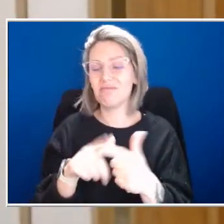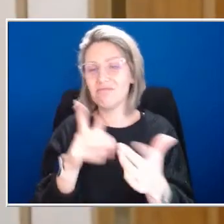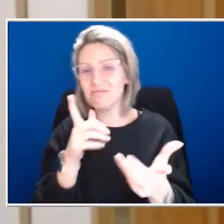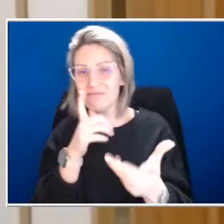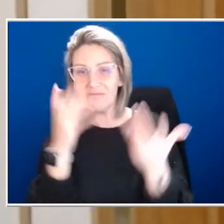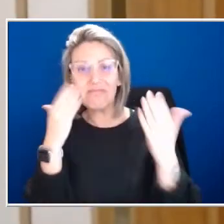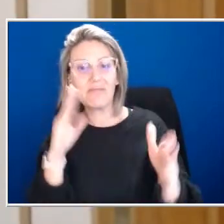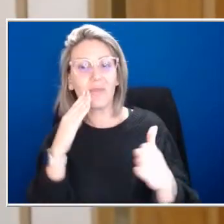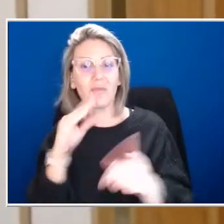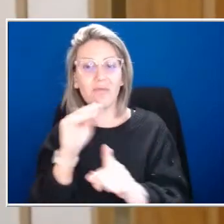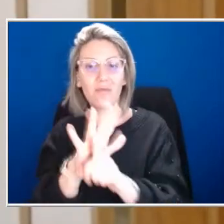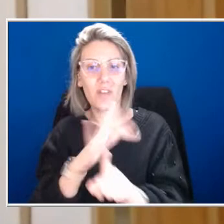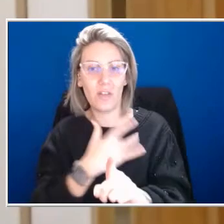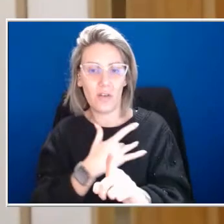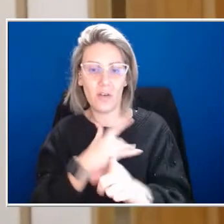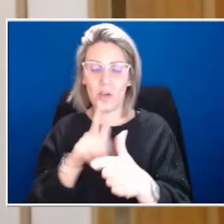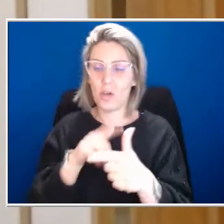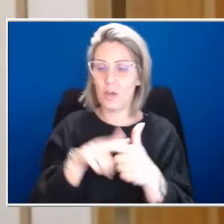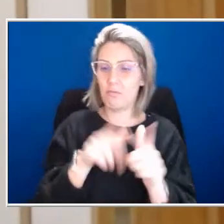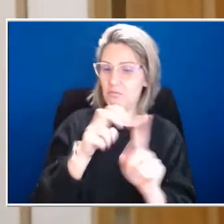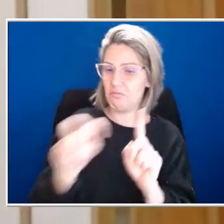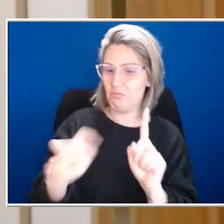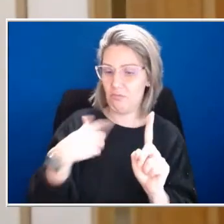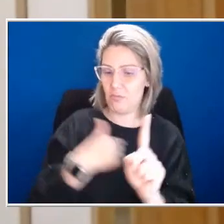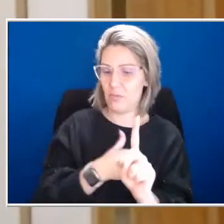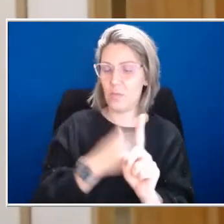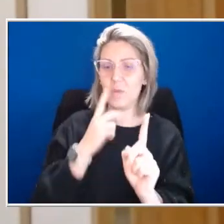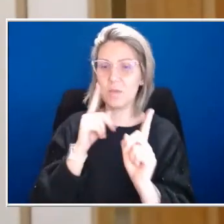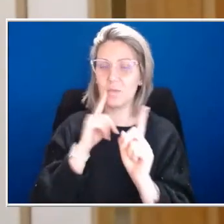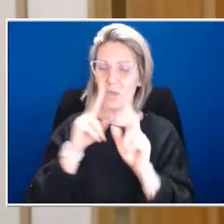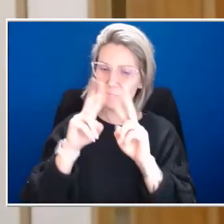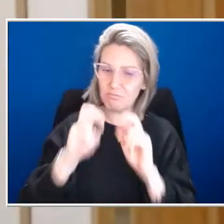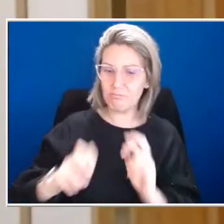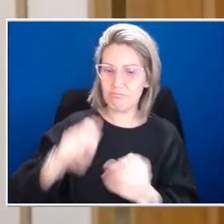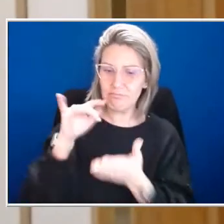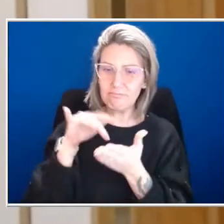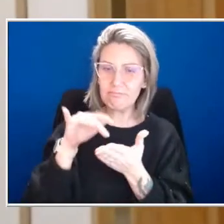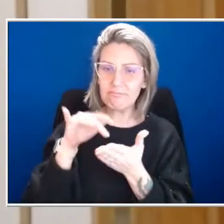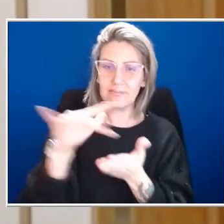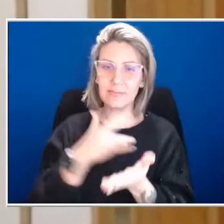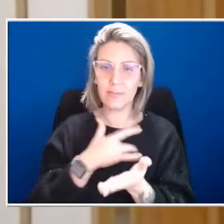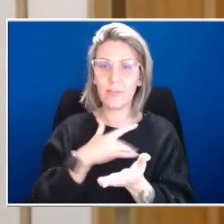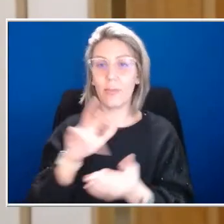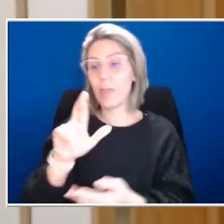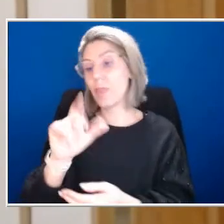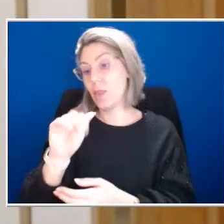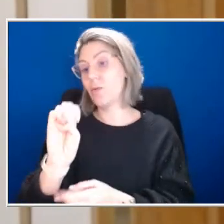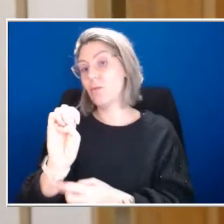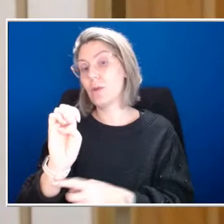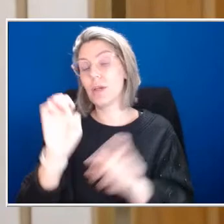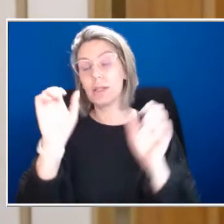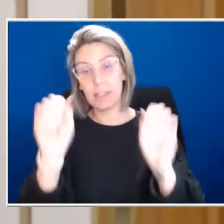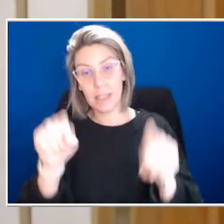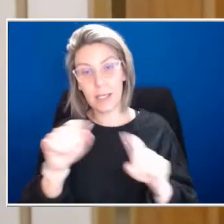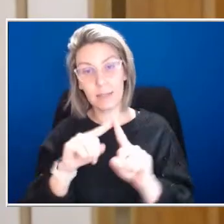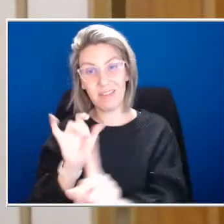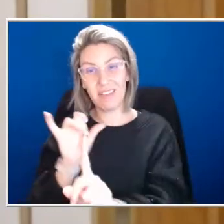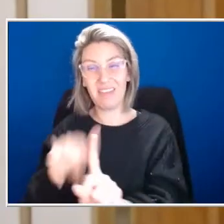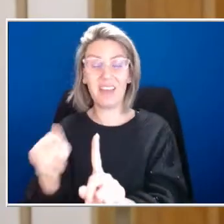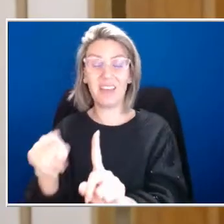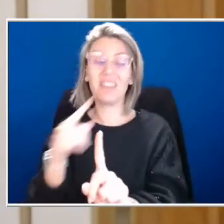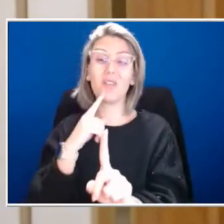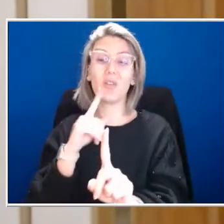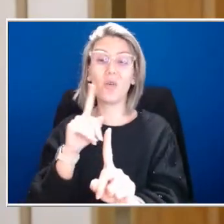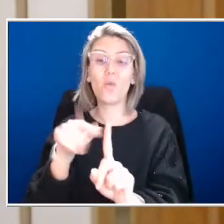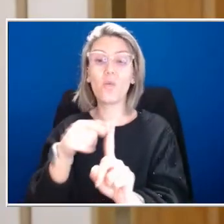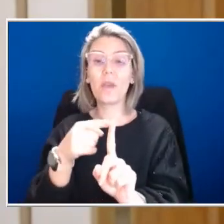and we looked into his heart. So it's rare, but AL amyloidosis is where bone marrow